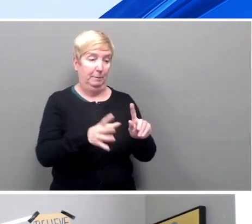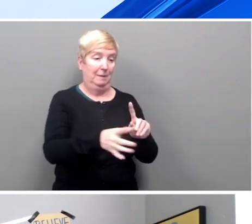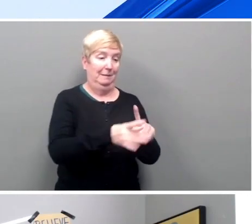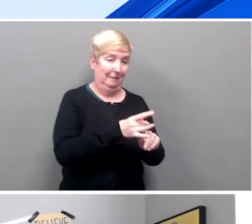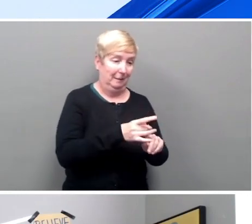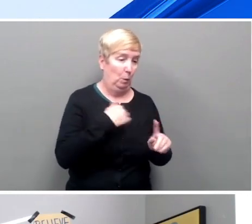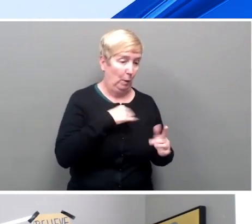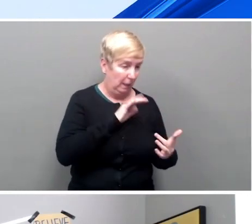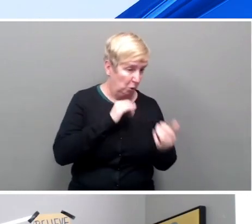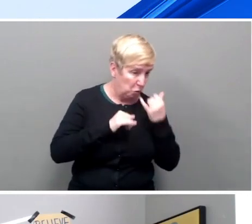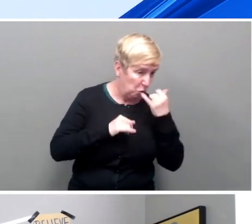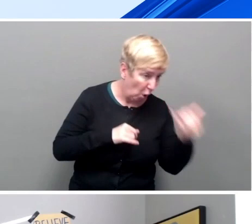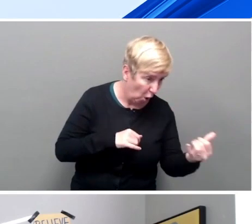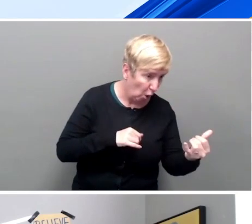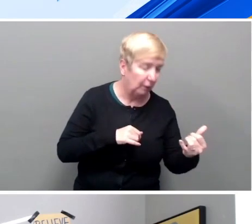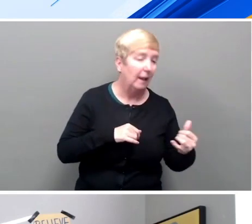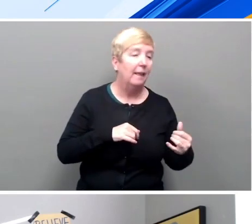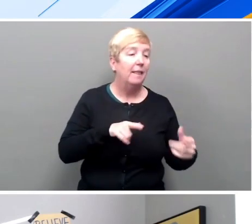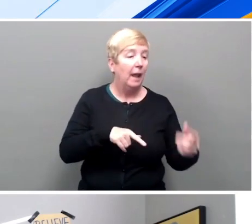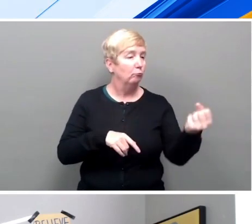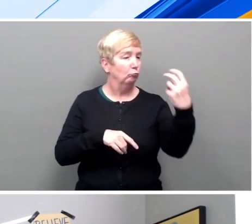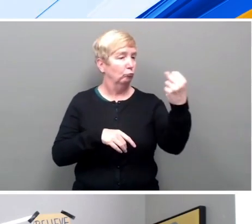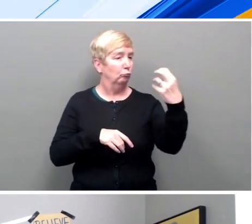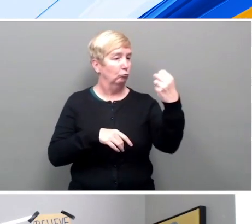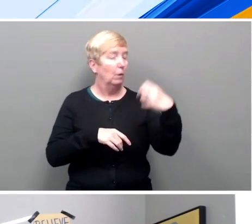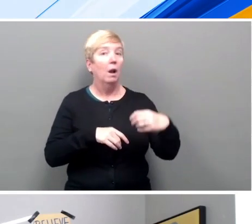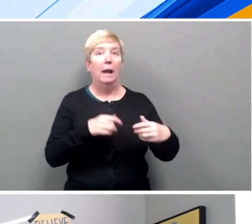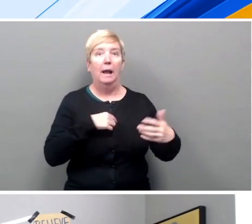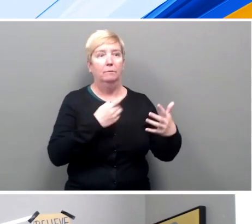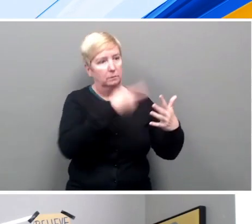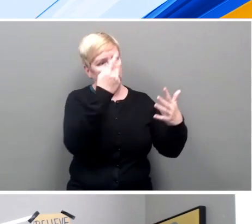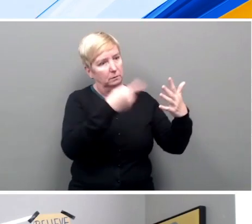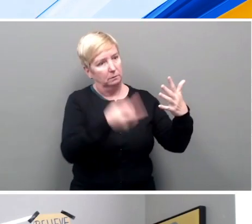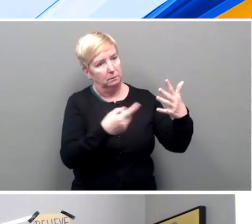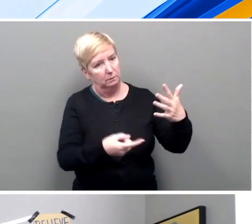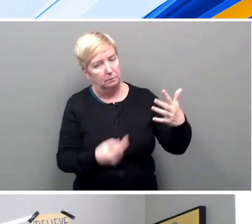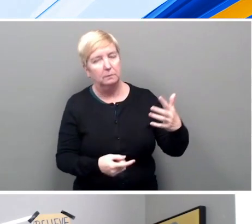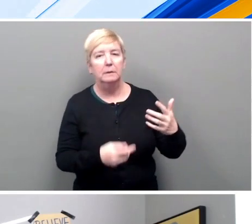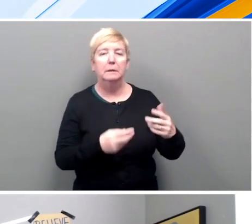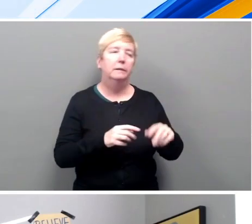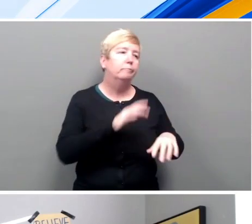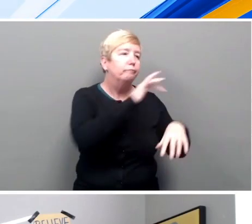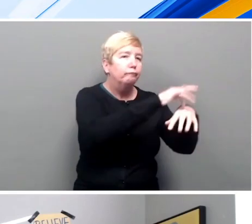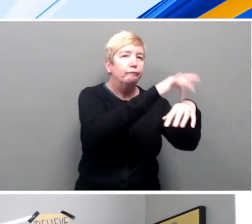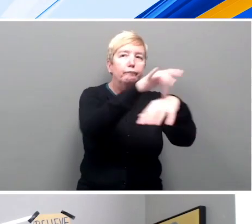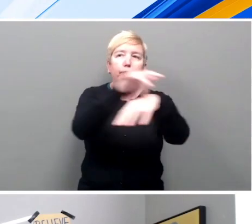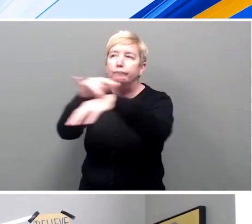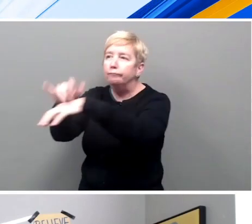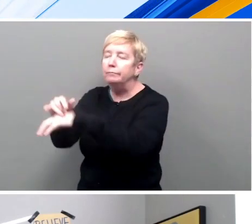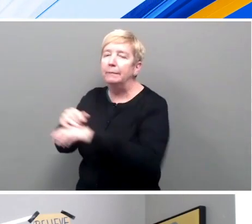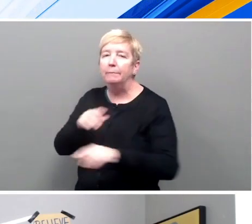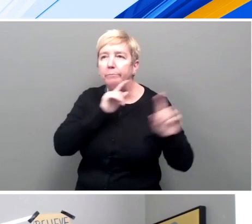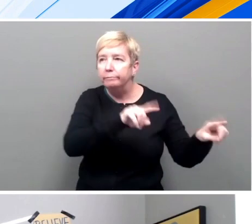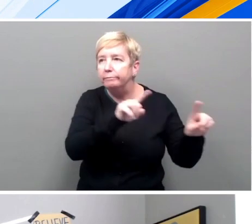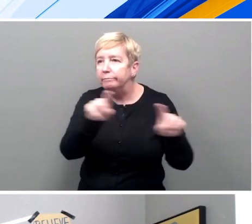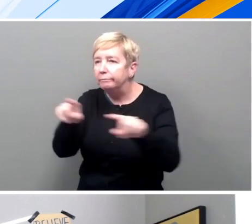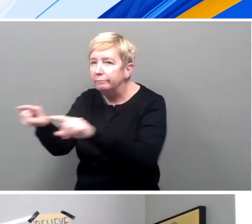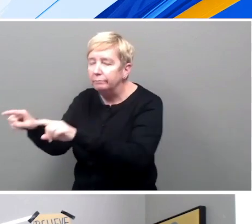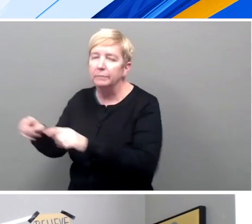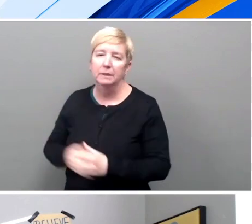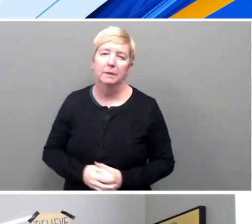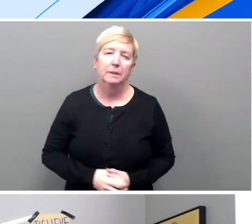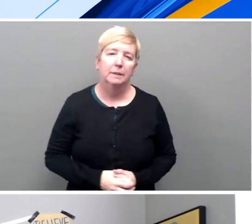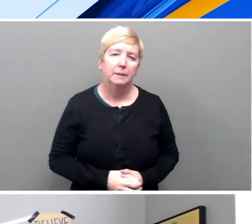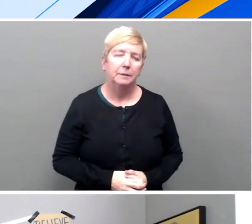places, in colleges and other places. And colleges have stepped up and required vaccination.